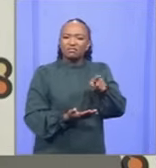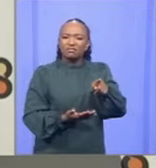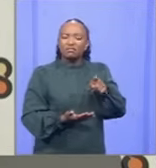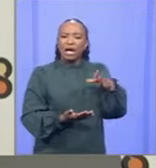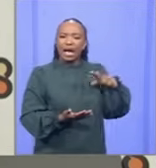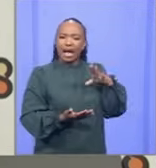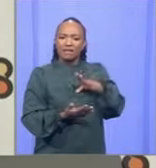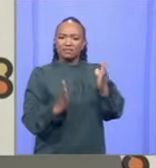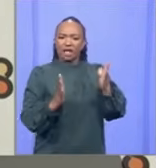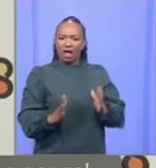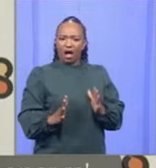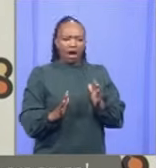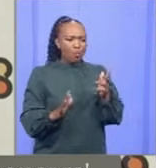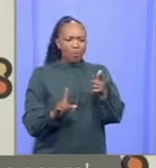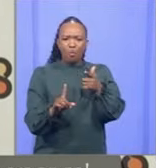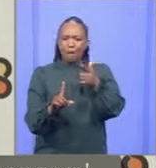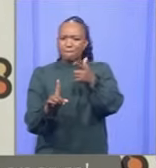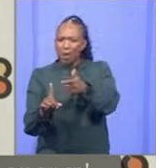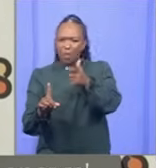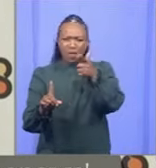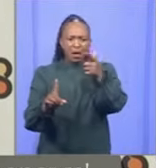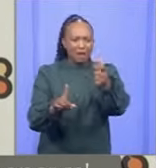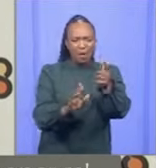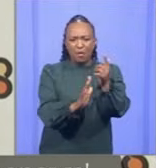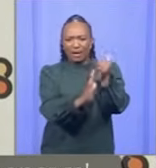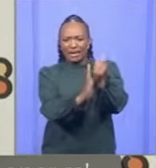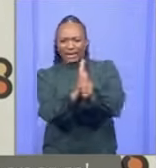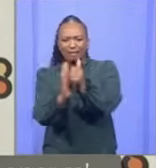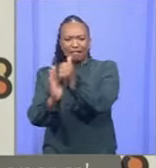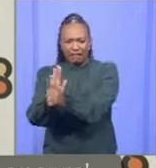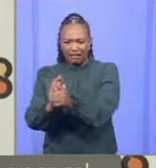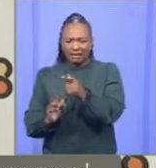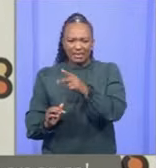And I think I've been on record in various media platforms